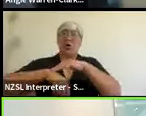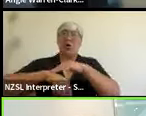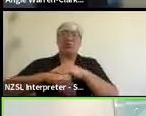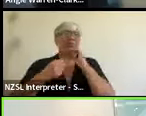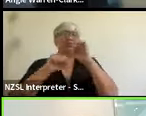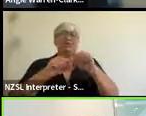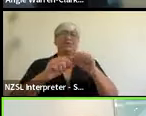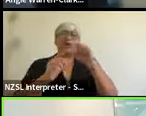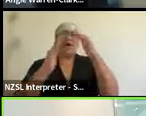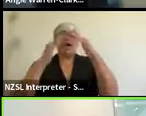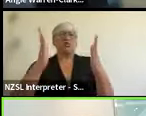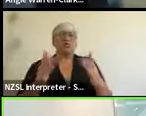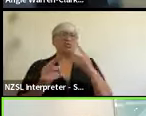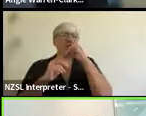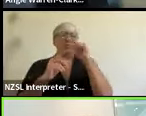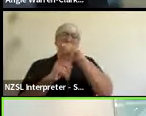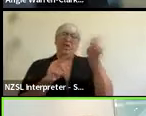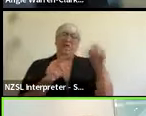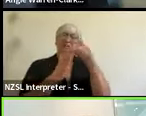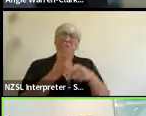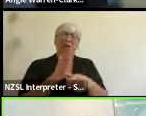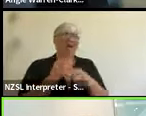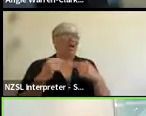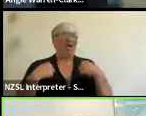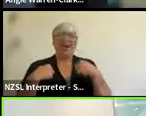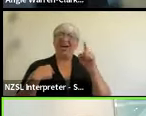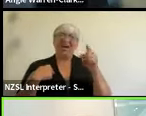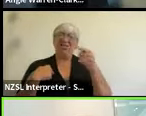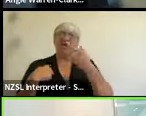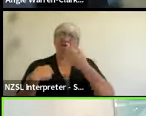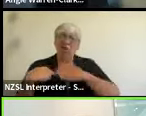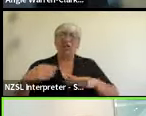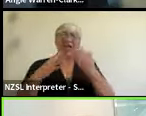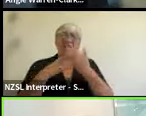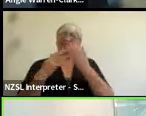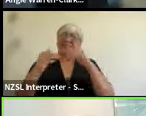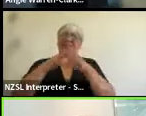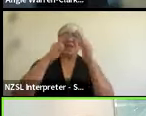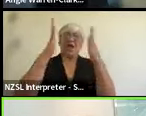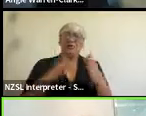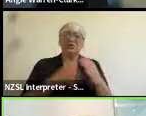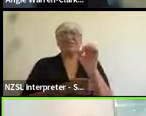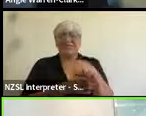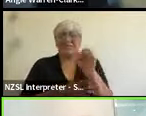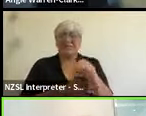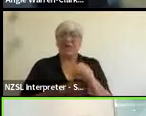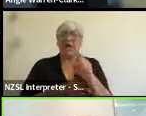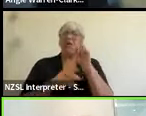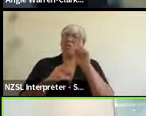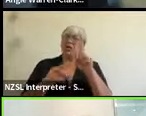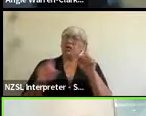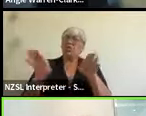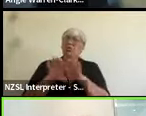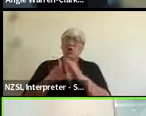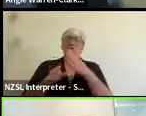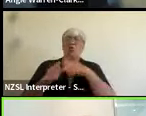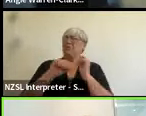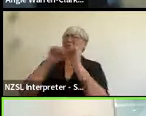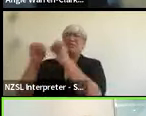that disabled people don't just want accessibility in their own homes, they would like the ability to visit their